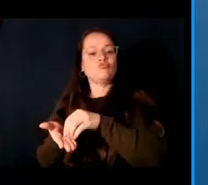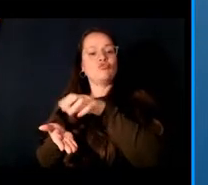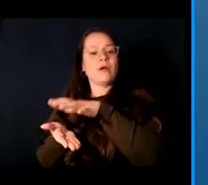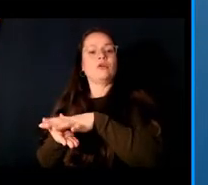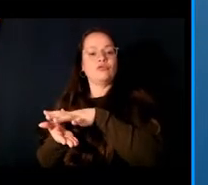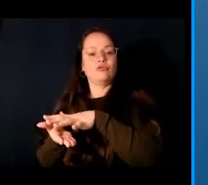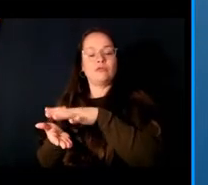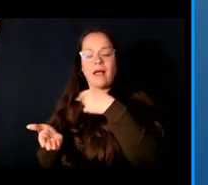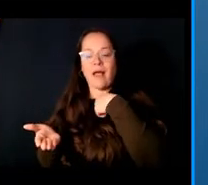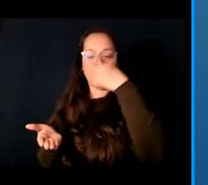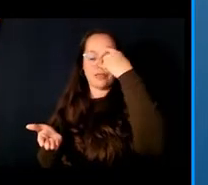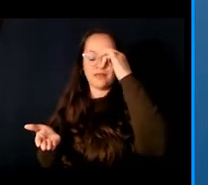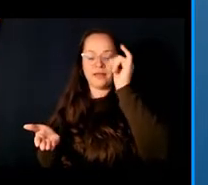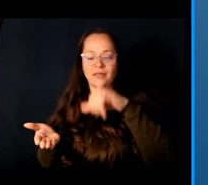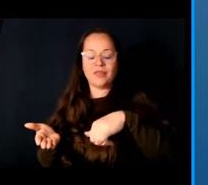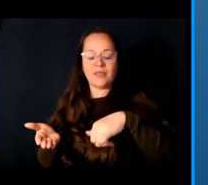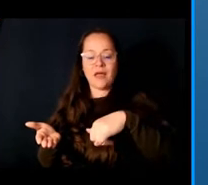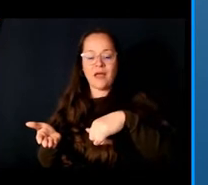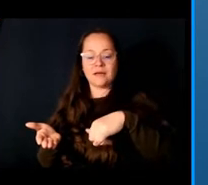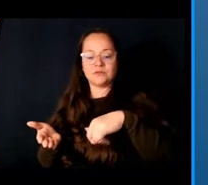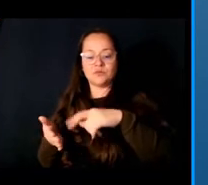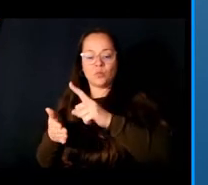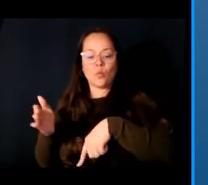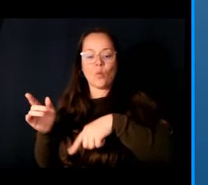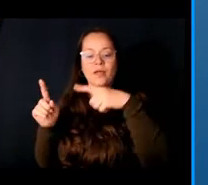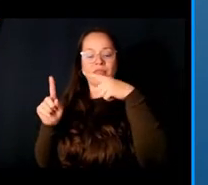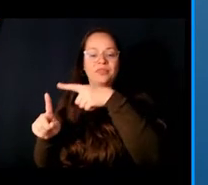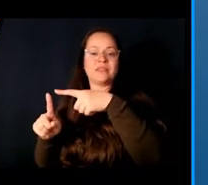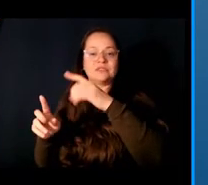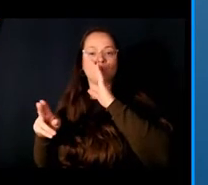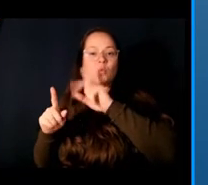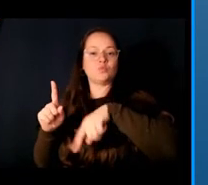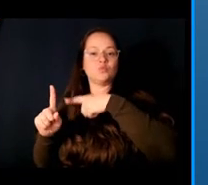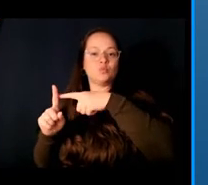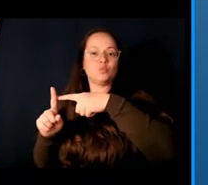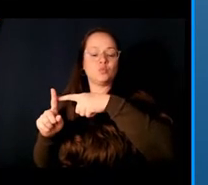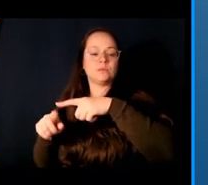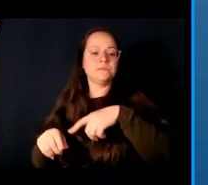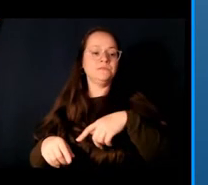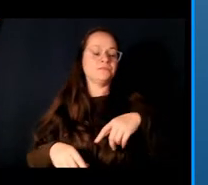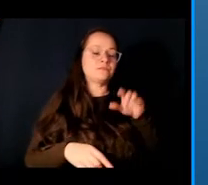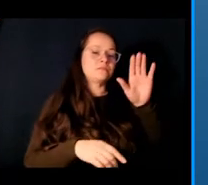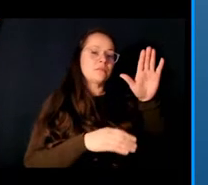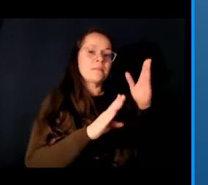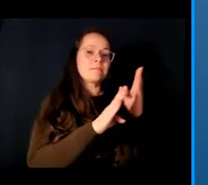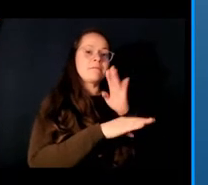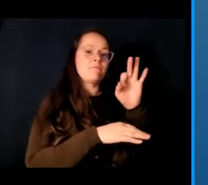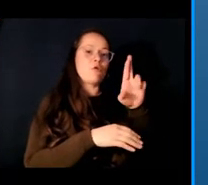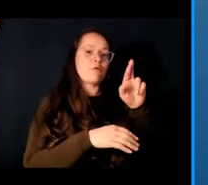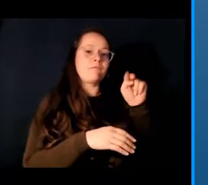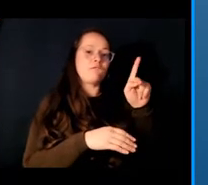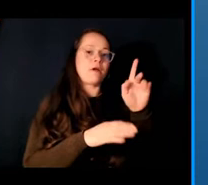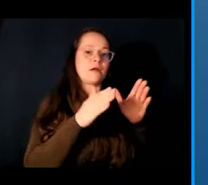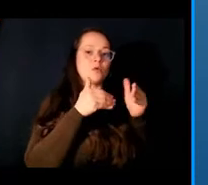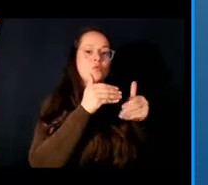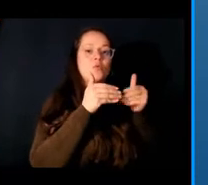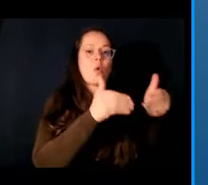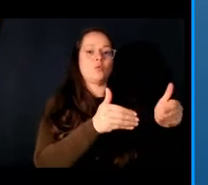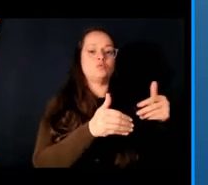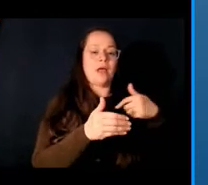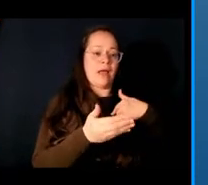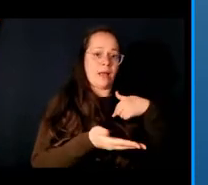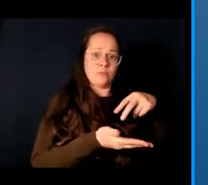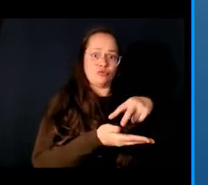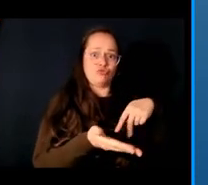I think that's as what this goes to well Frank before Frank goes and I tell you I'm sitting here